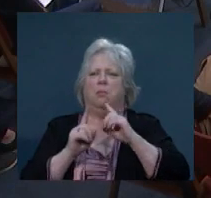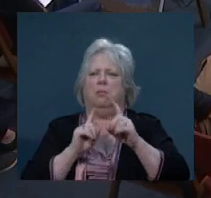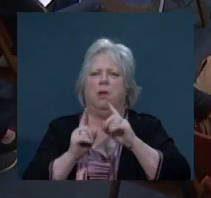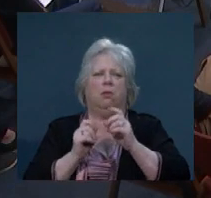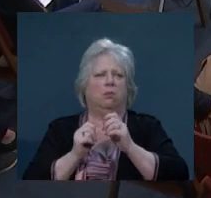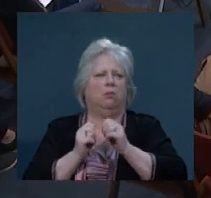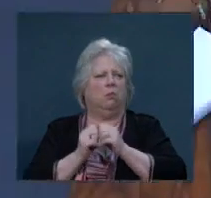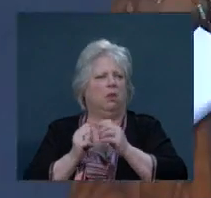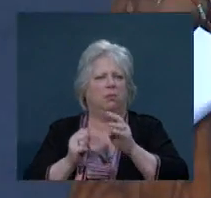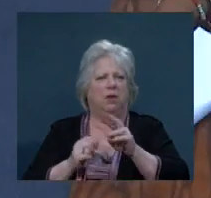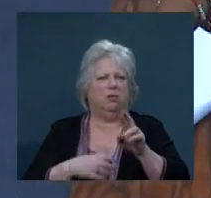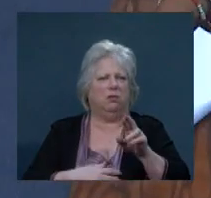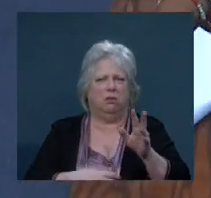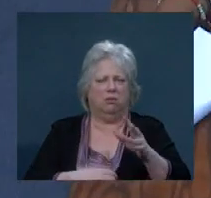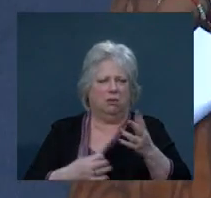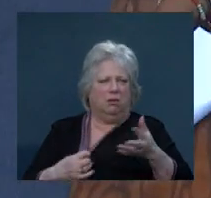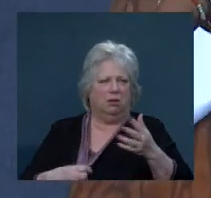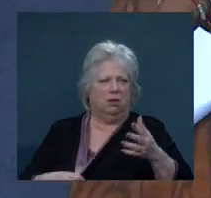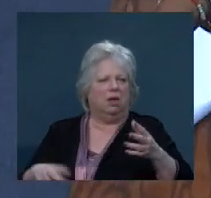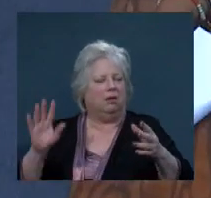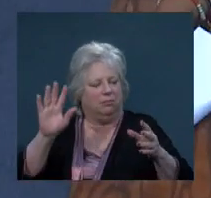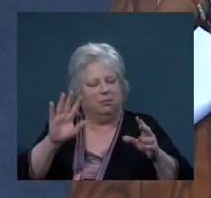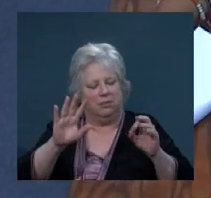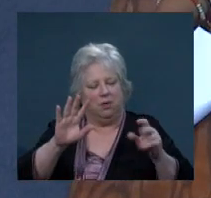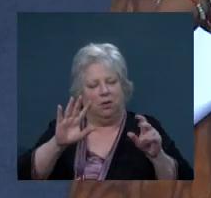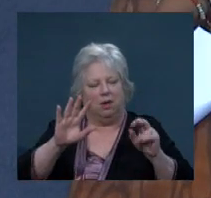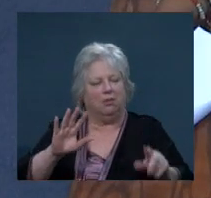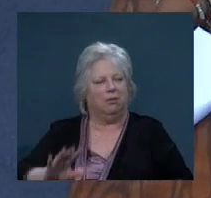Mr. It's okay.